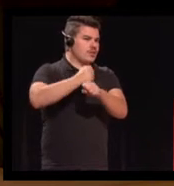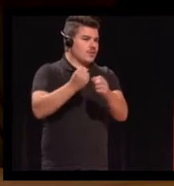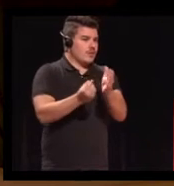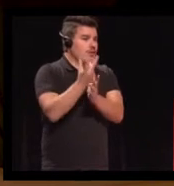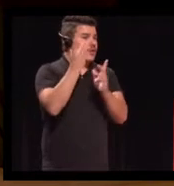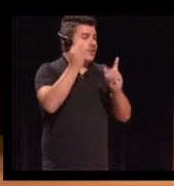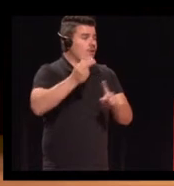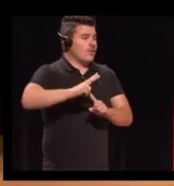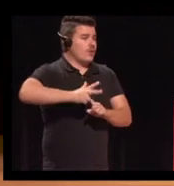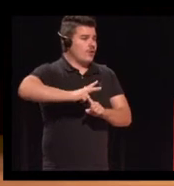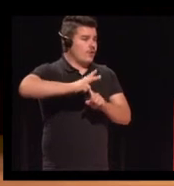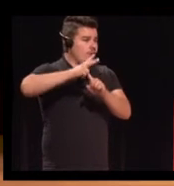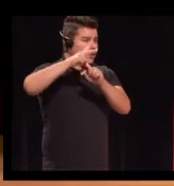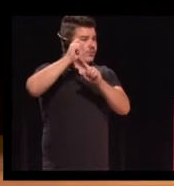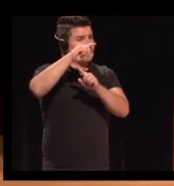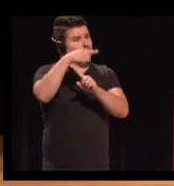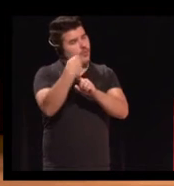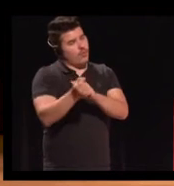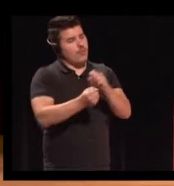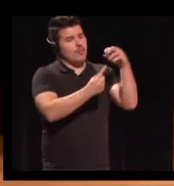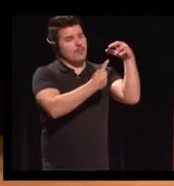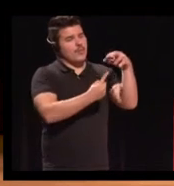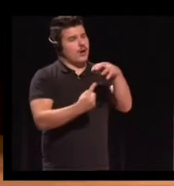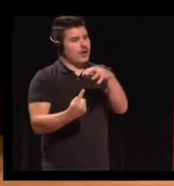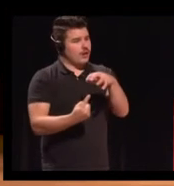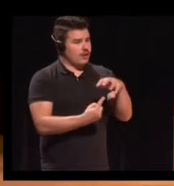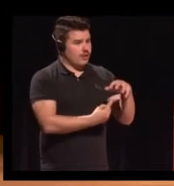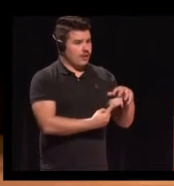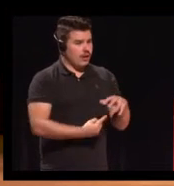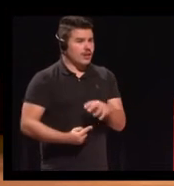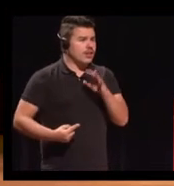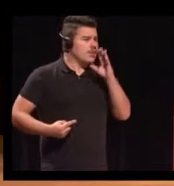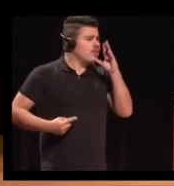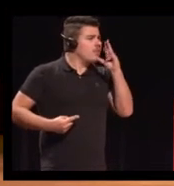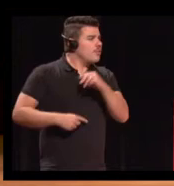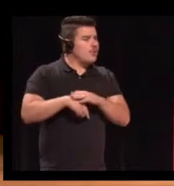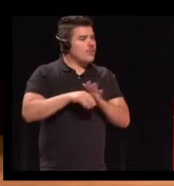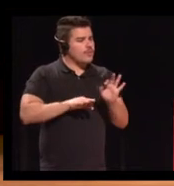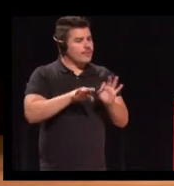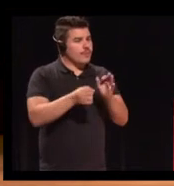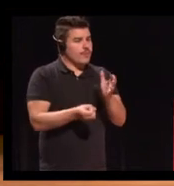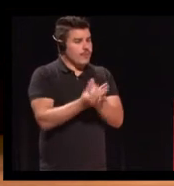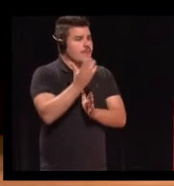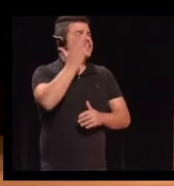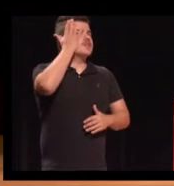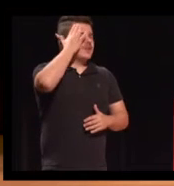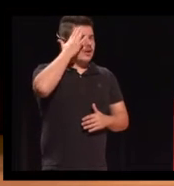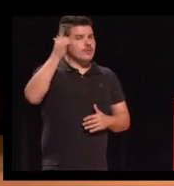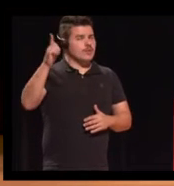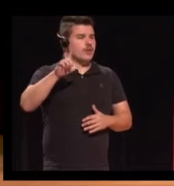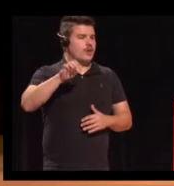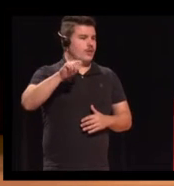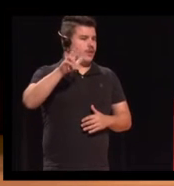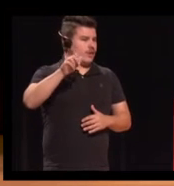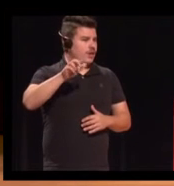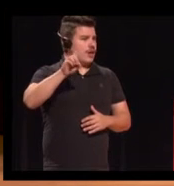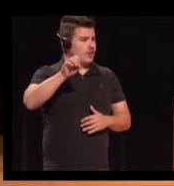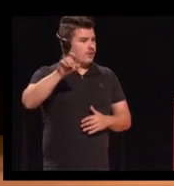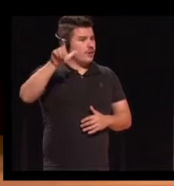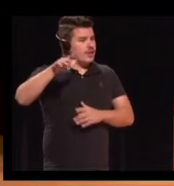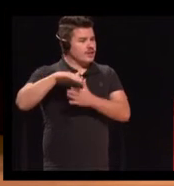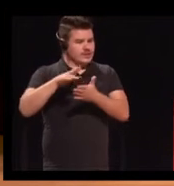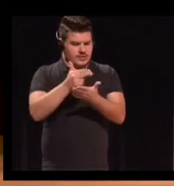or the parachute. But as well, we know him for his incredible anatomical drawings of the human